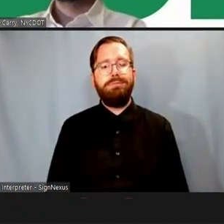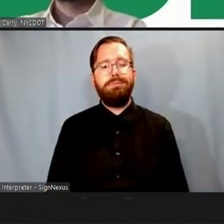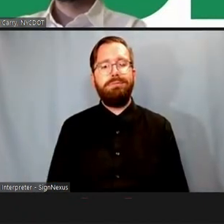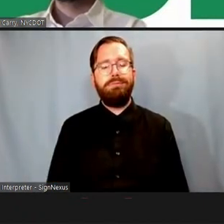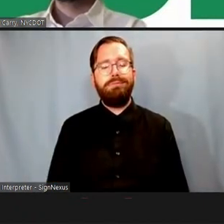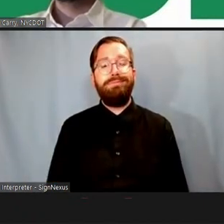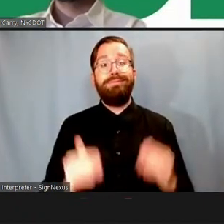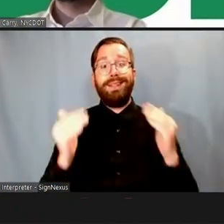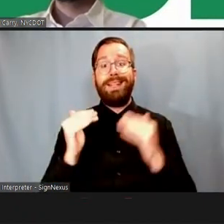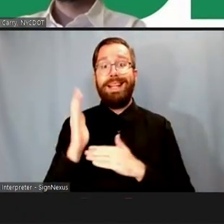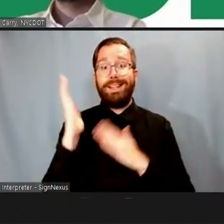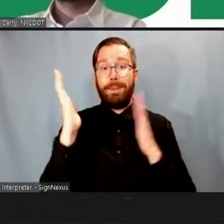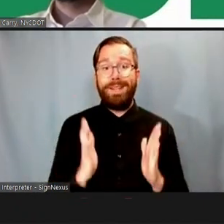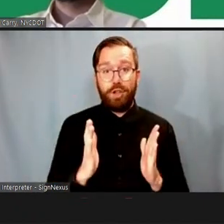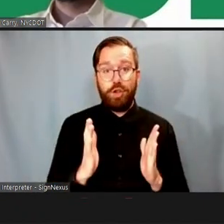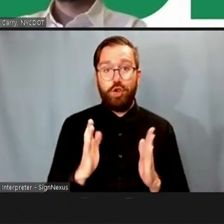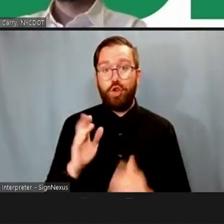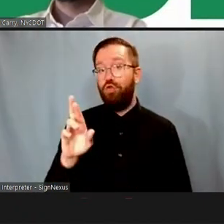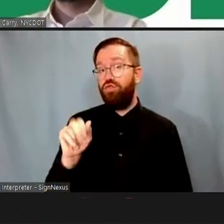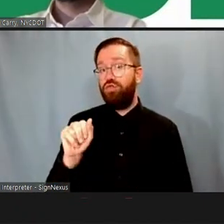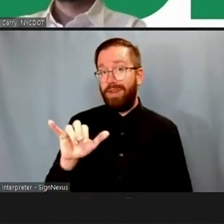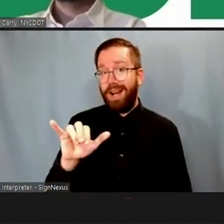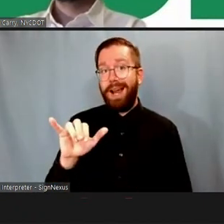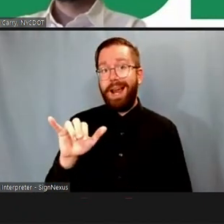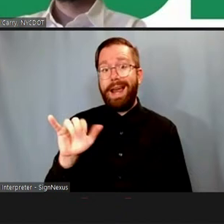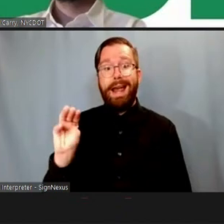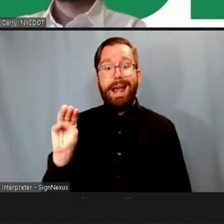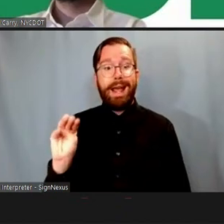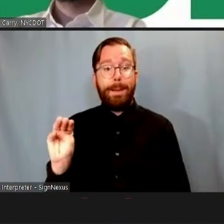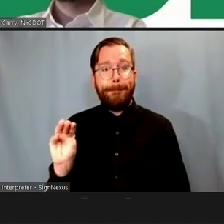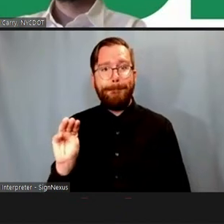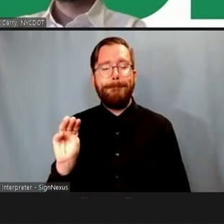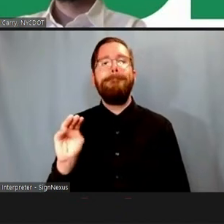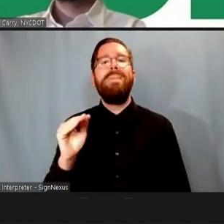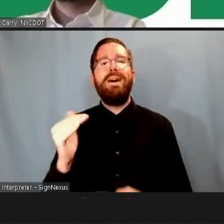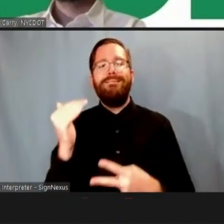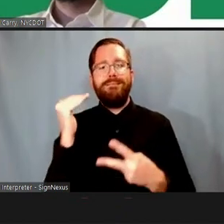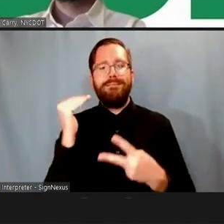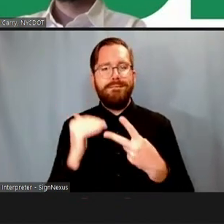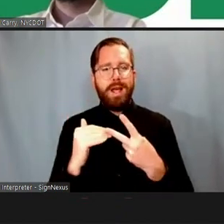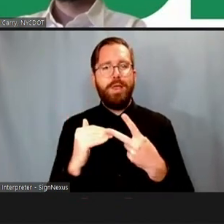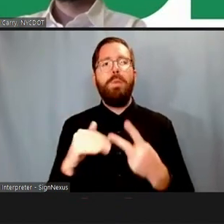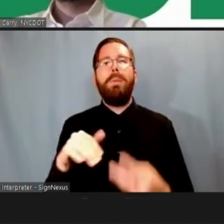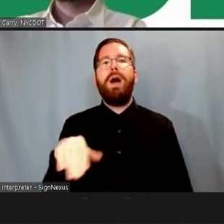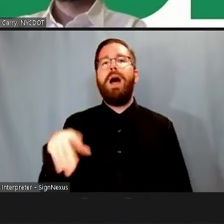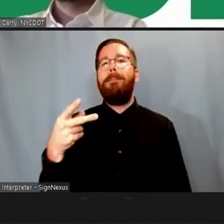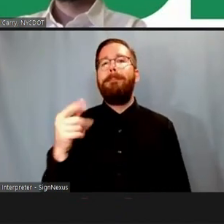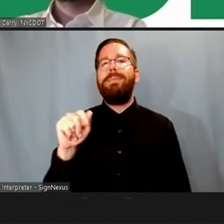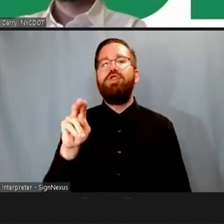our next speaker is ray m followed by patricia mcsherry